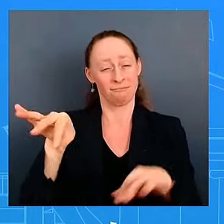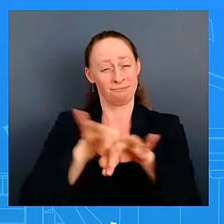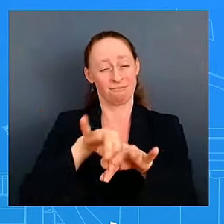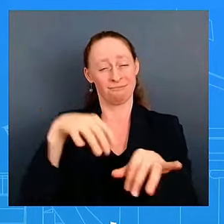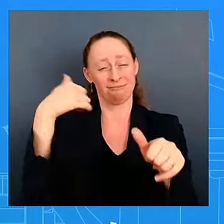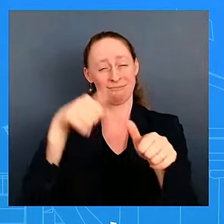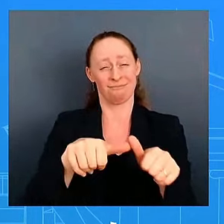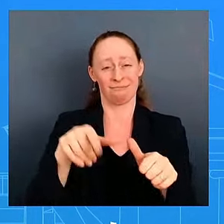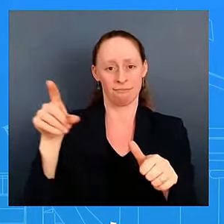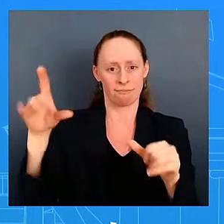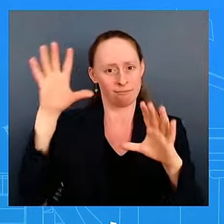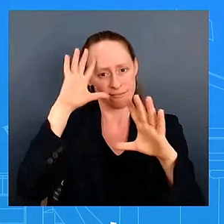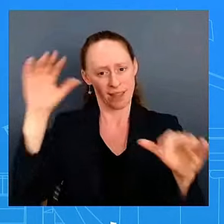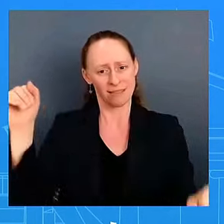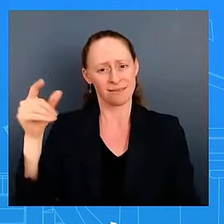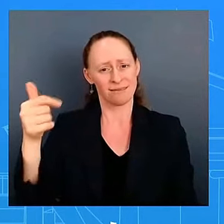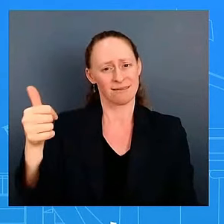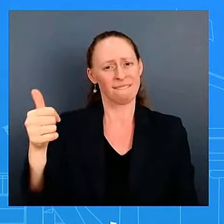lot